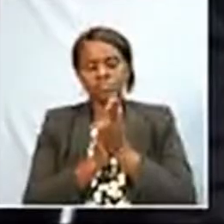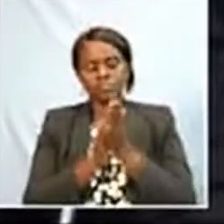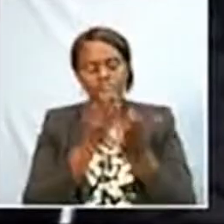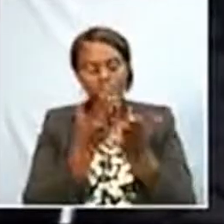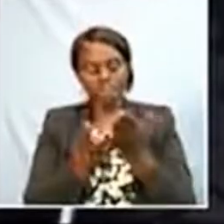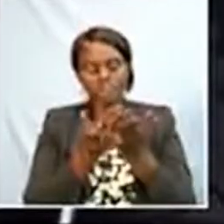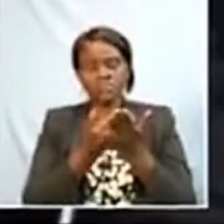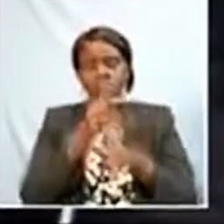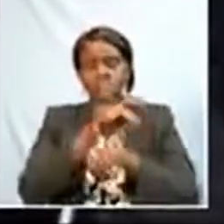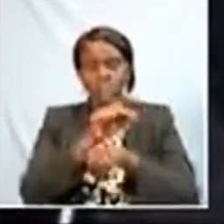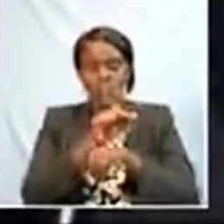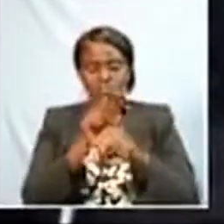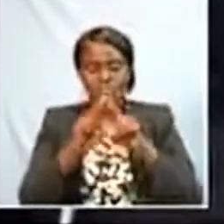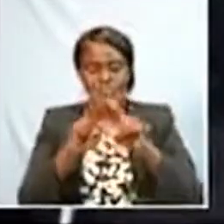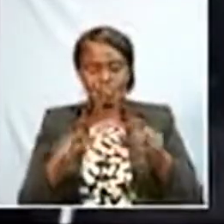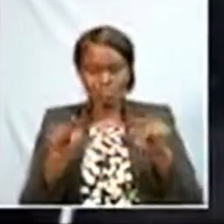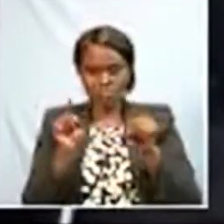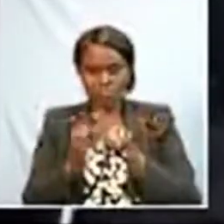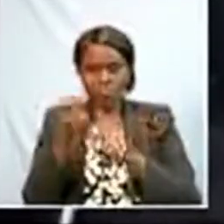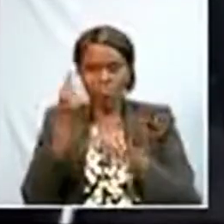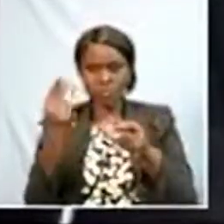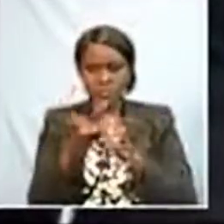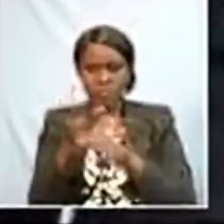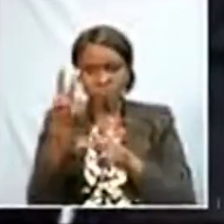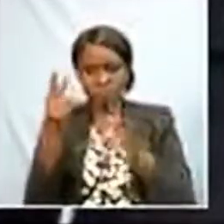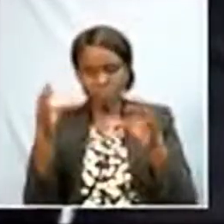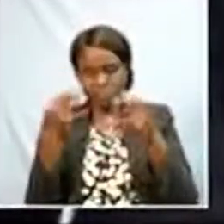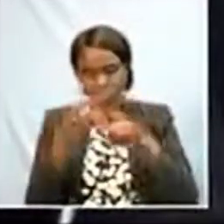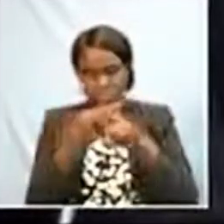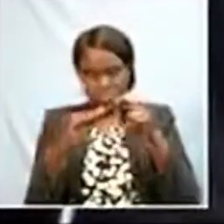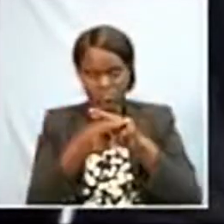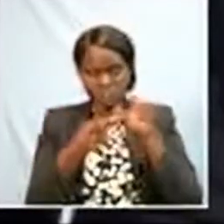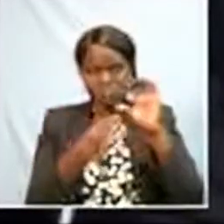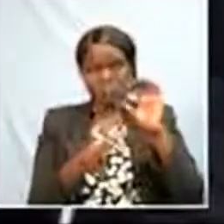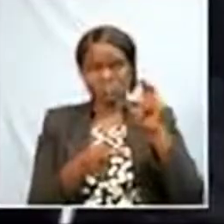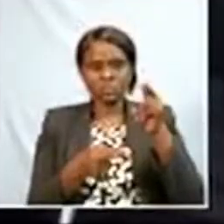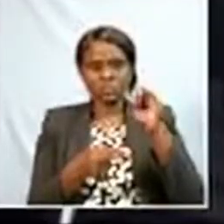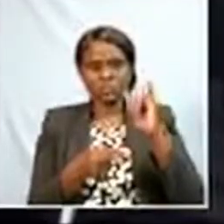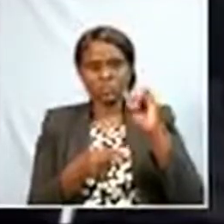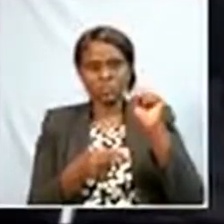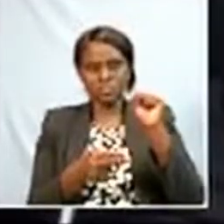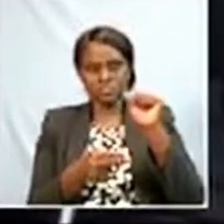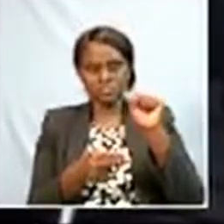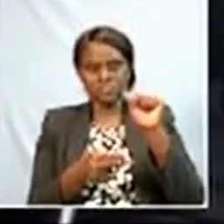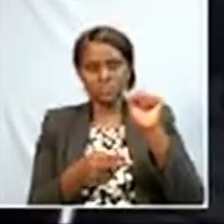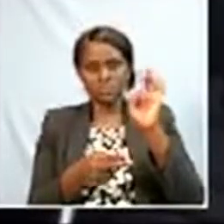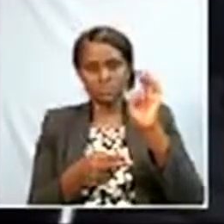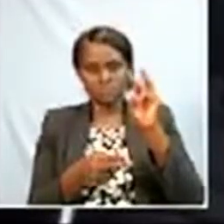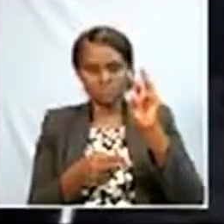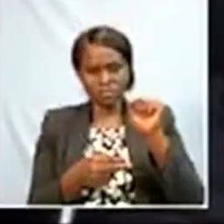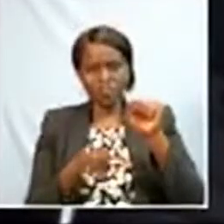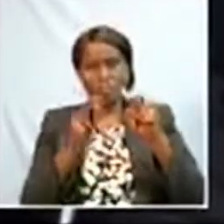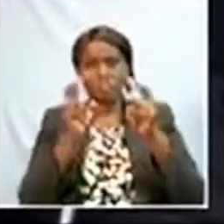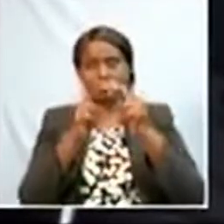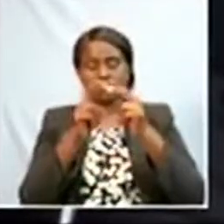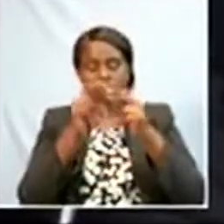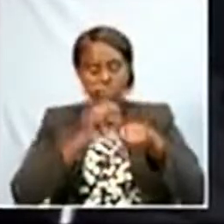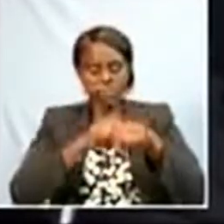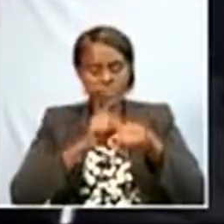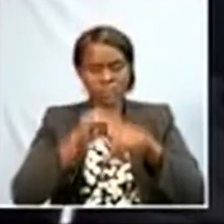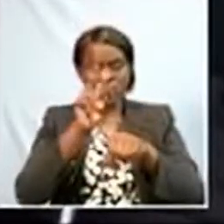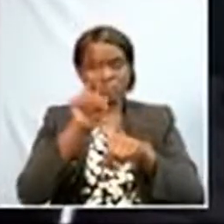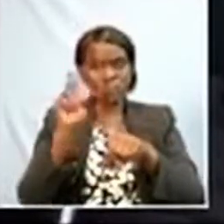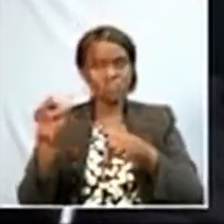This project, Chair, is a 1 by 2 classroom block at Chisafa Primary School, whose contract period was